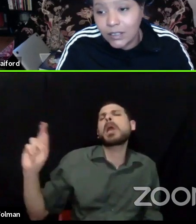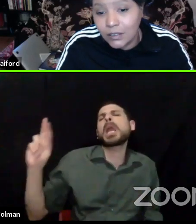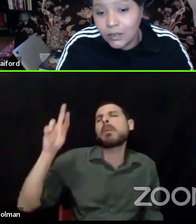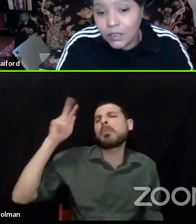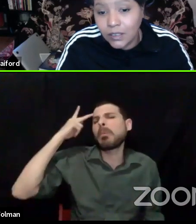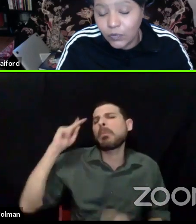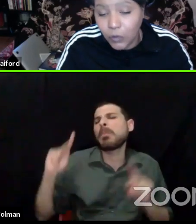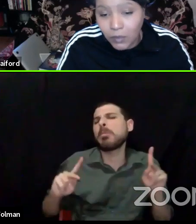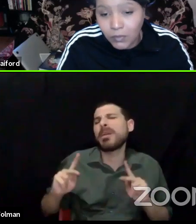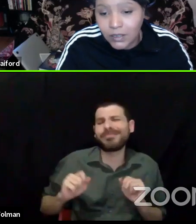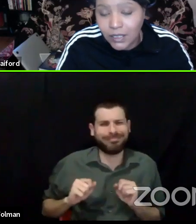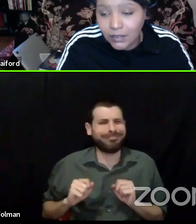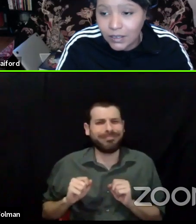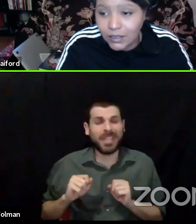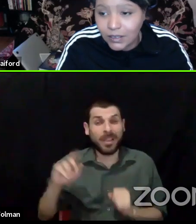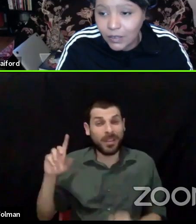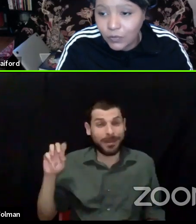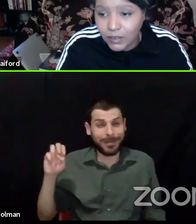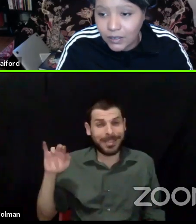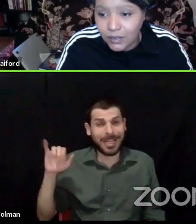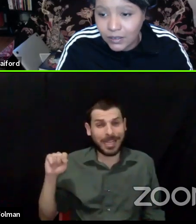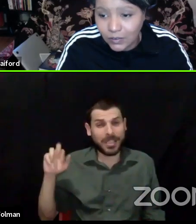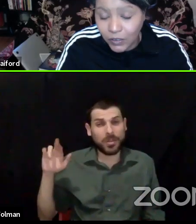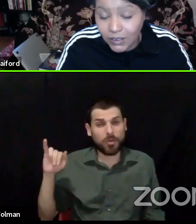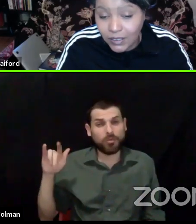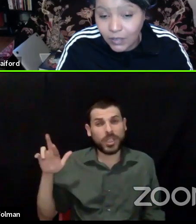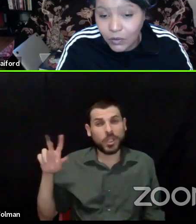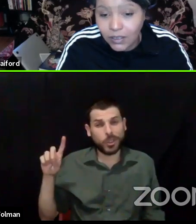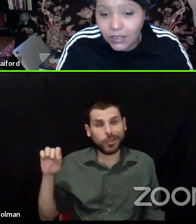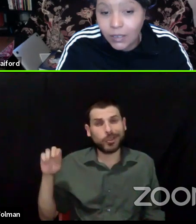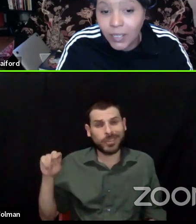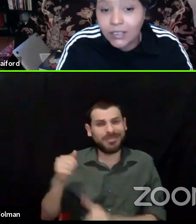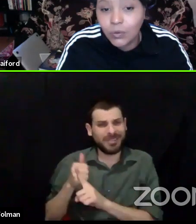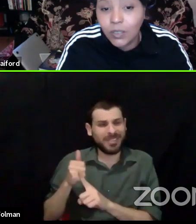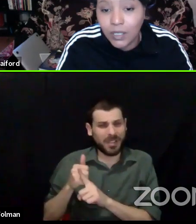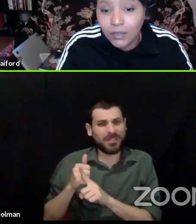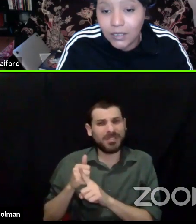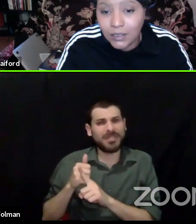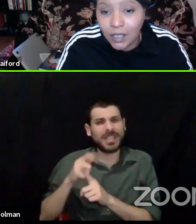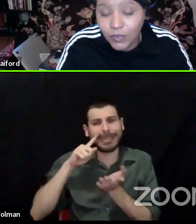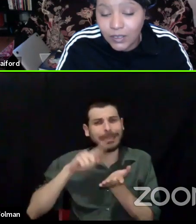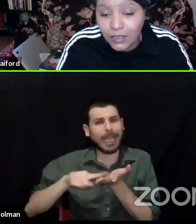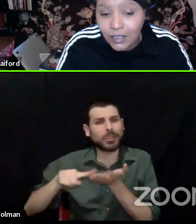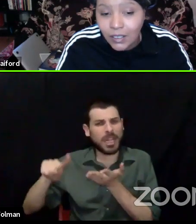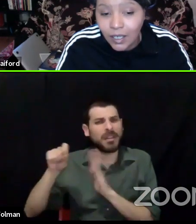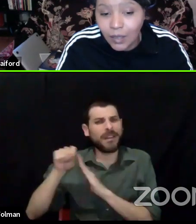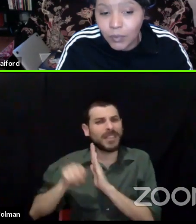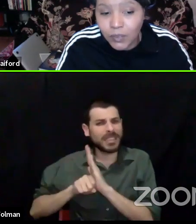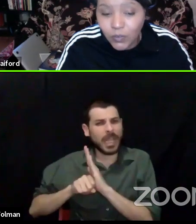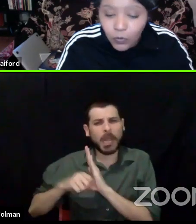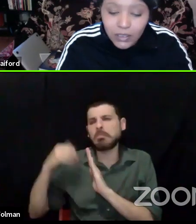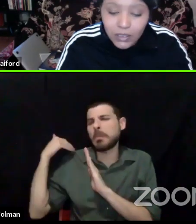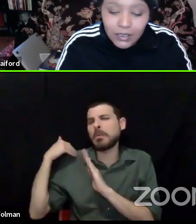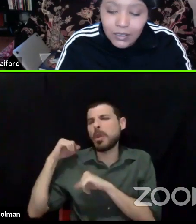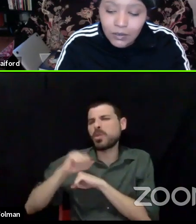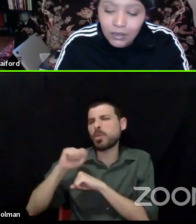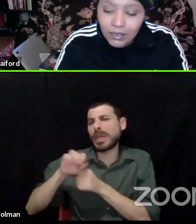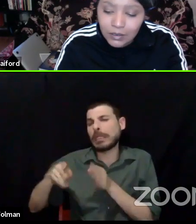Richardson, who is a former Secretary of State for the state of Oregon. He passed away while he was in office. But